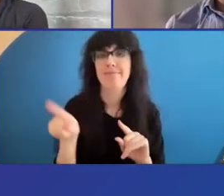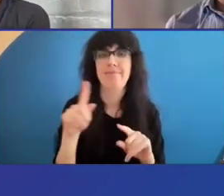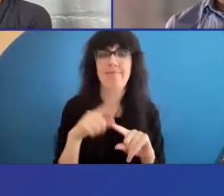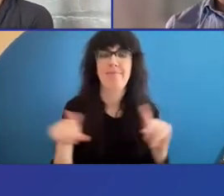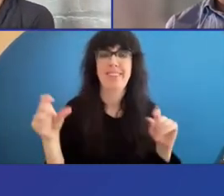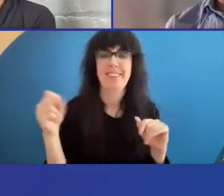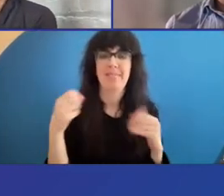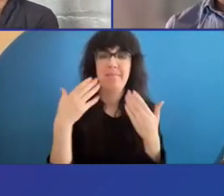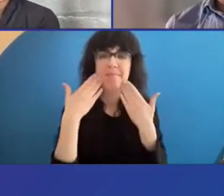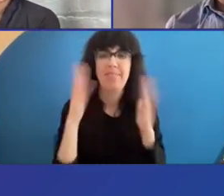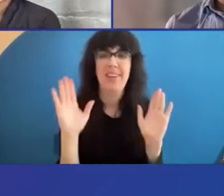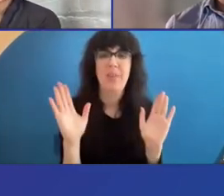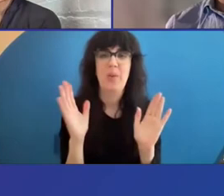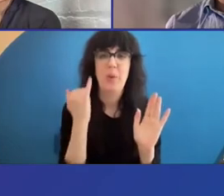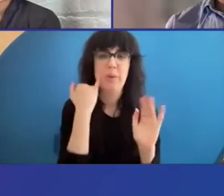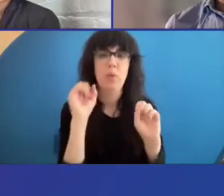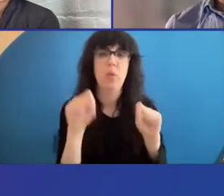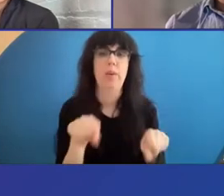yeah, I don't know if it's answerable.